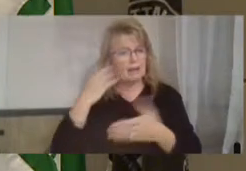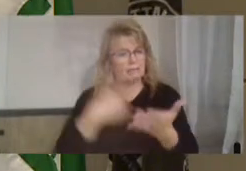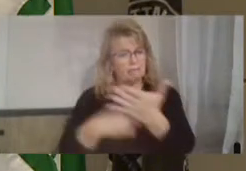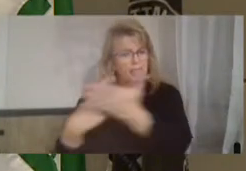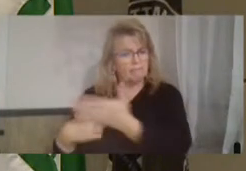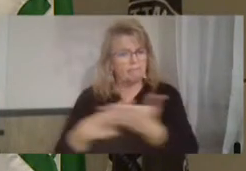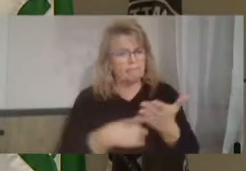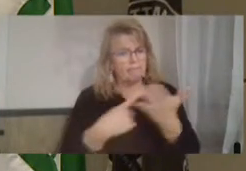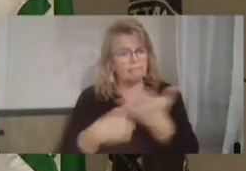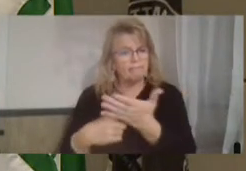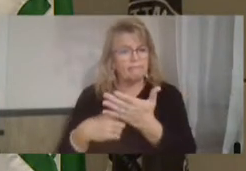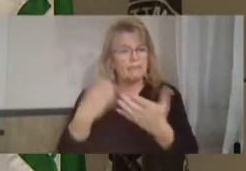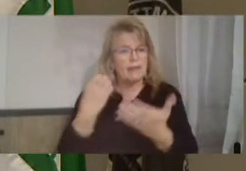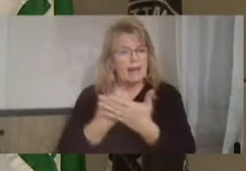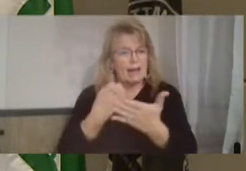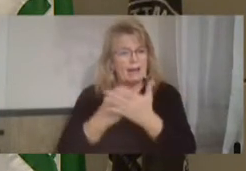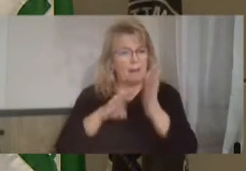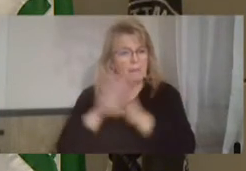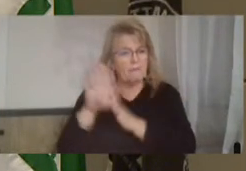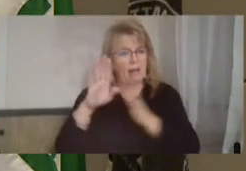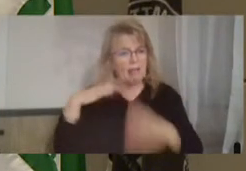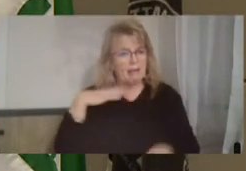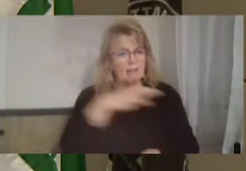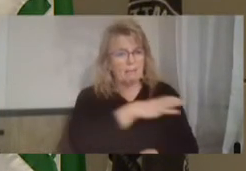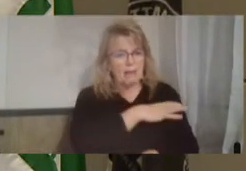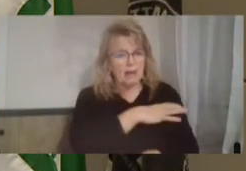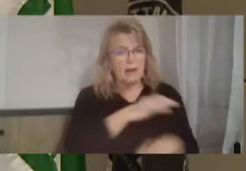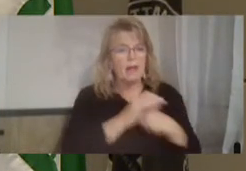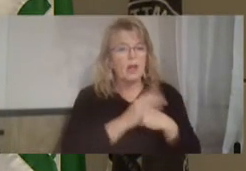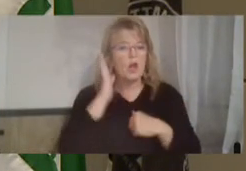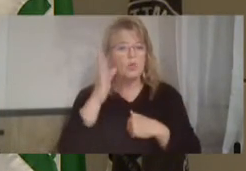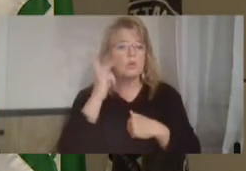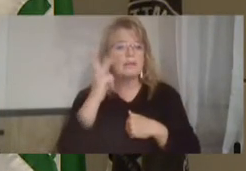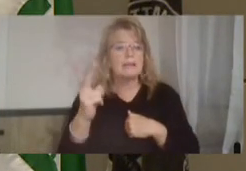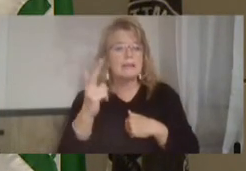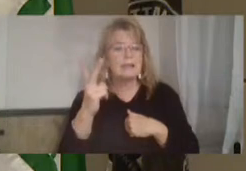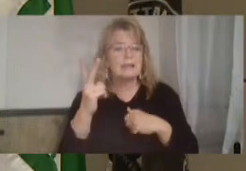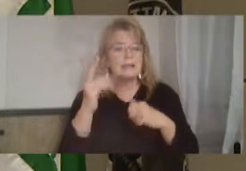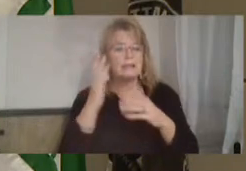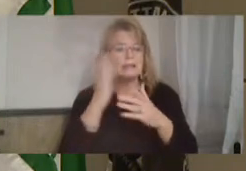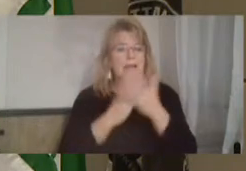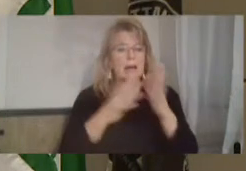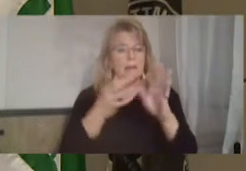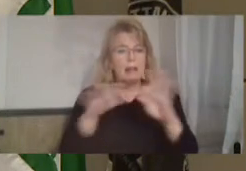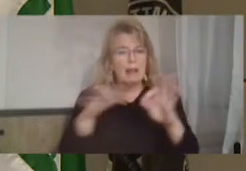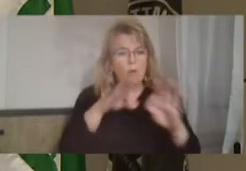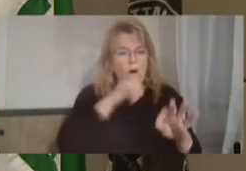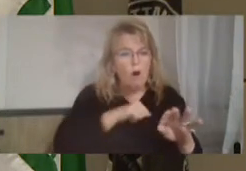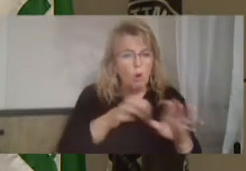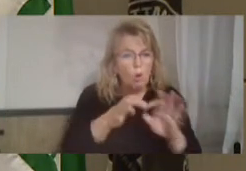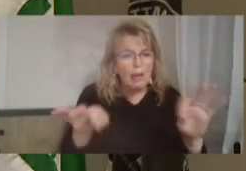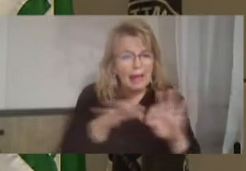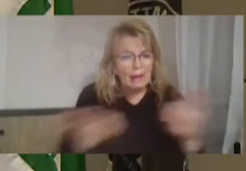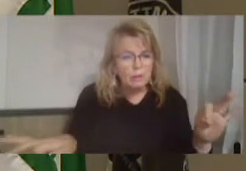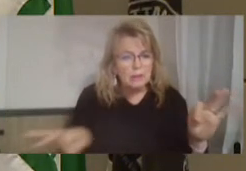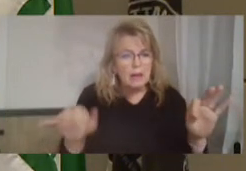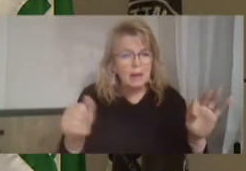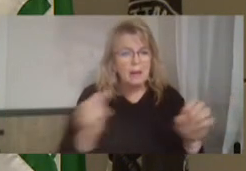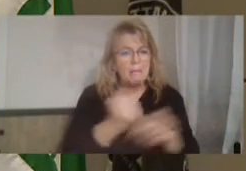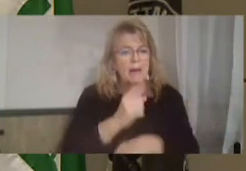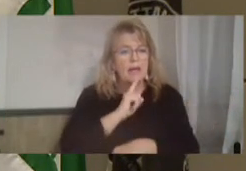Economic Development Committee. You know, we've seen some language that was old language. I just wanted to make sure, again, that there's some